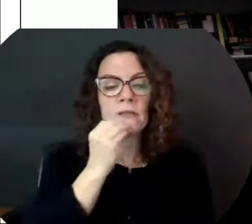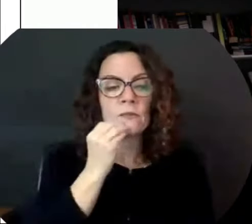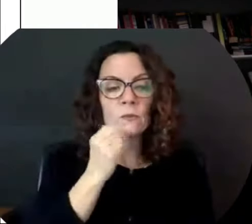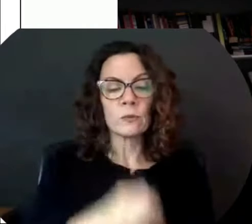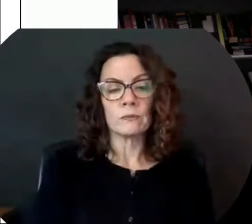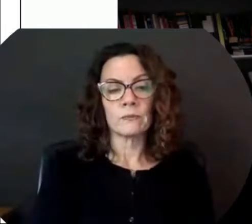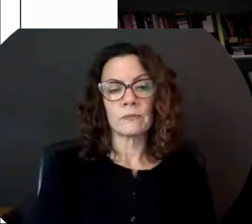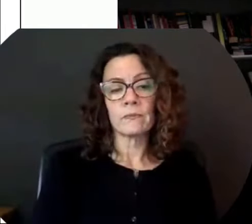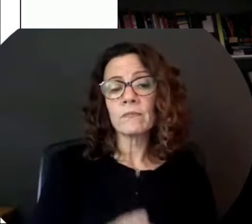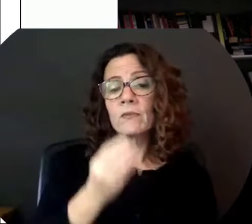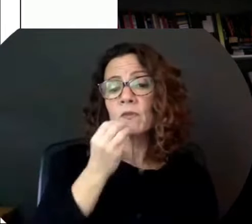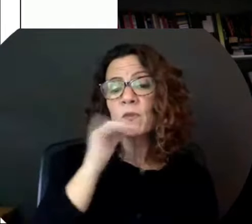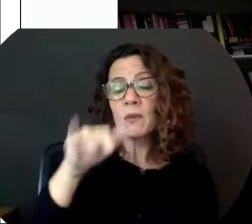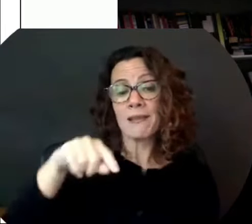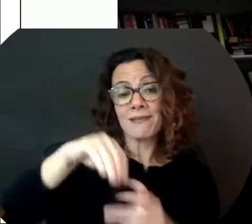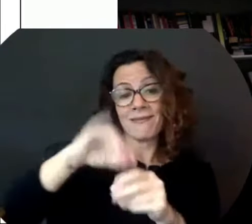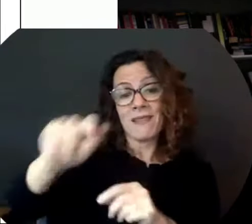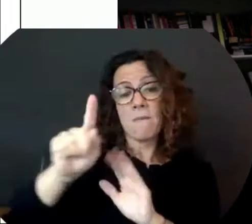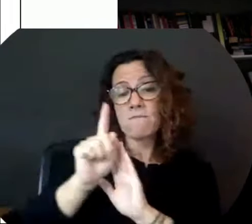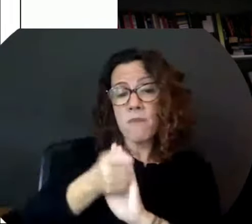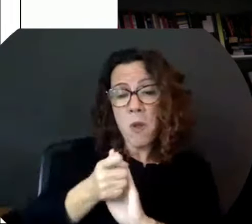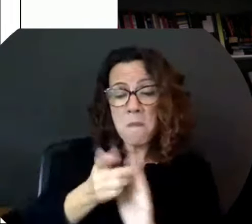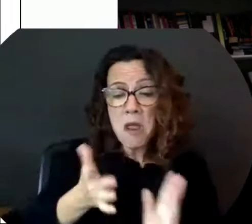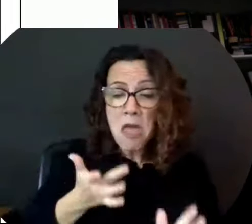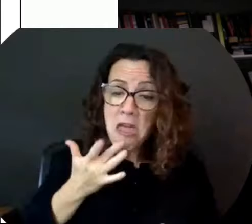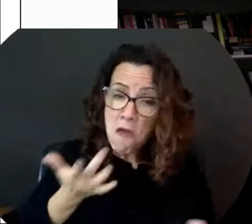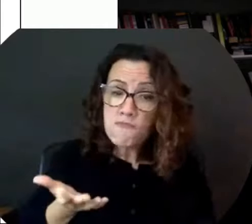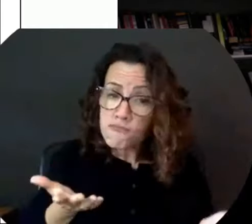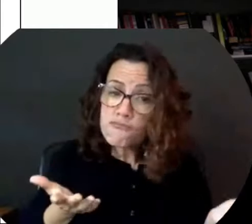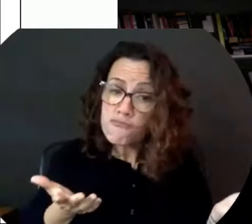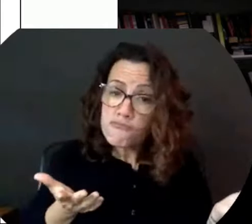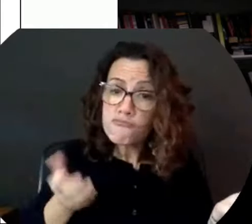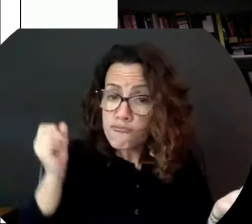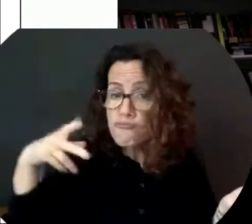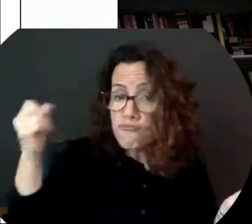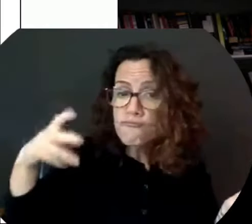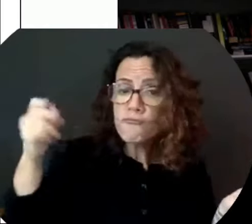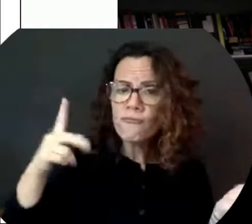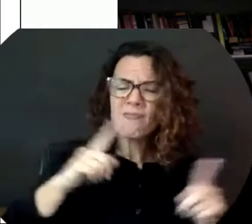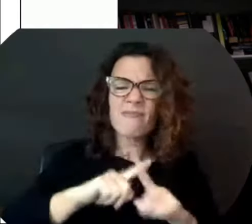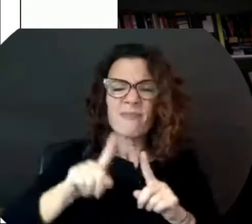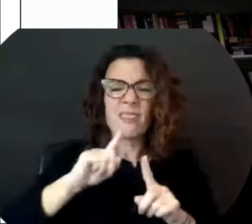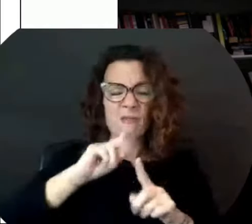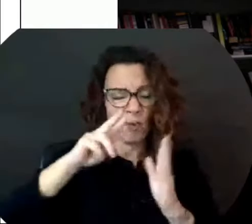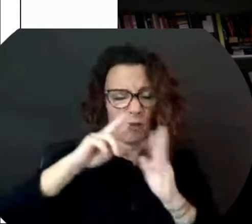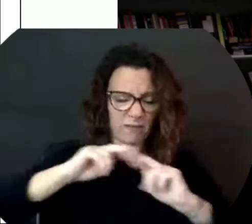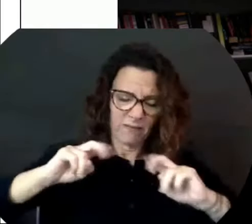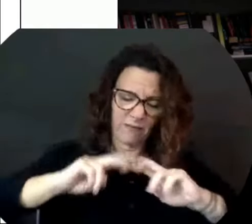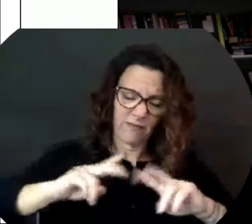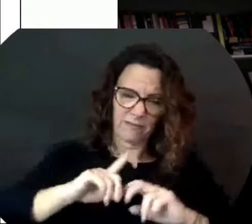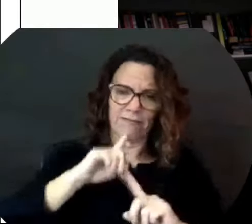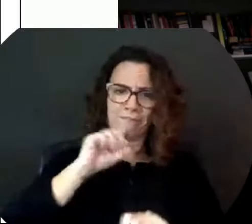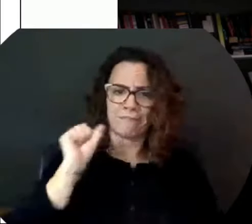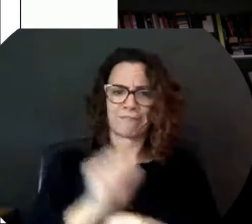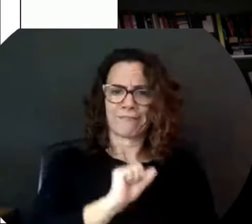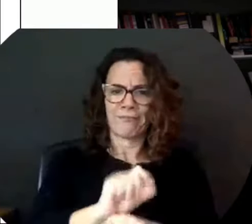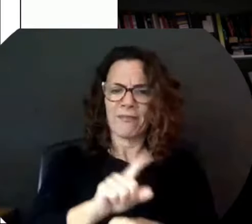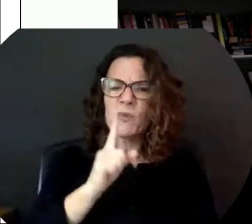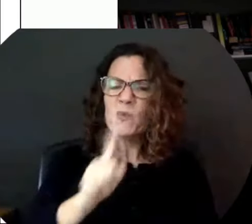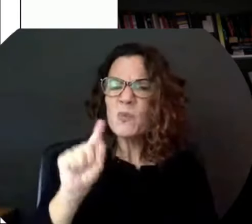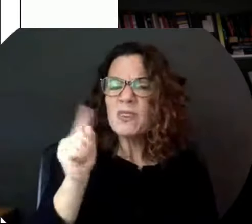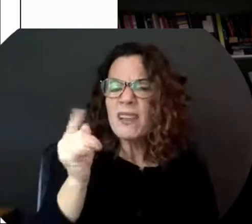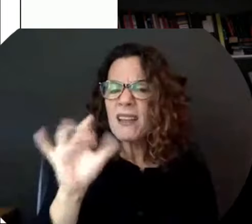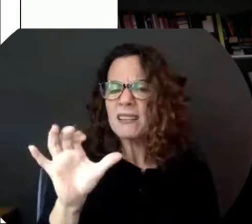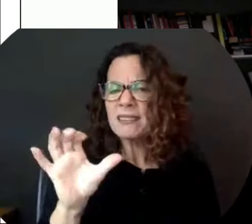tastes okay, but the reality that's toxic. I think that resonates very, very importantly with